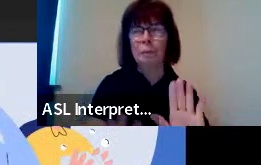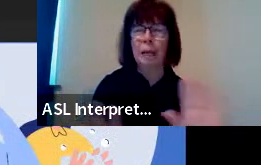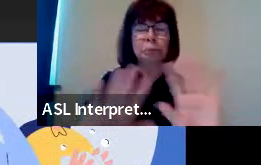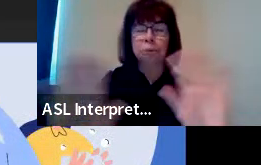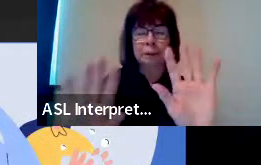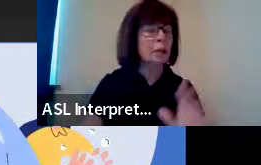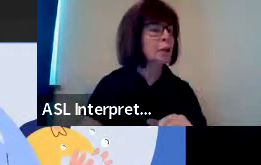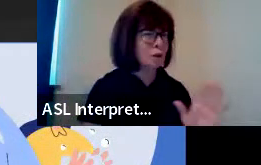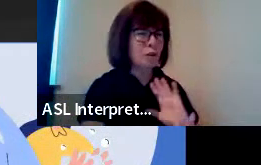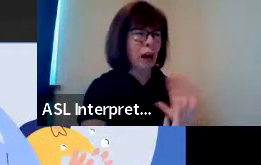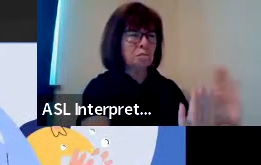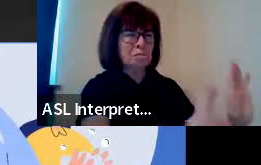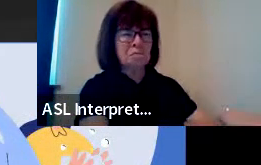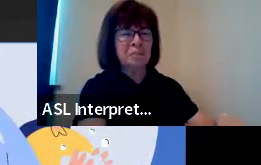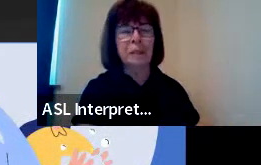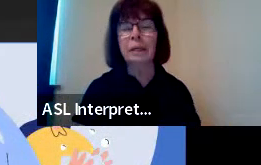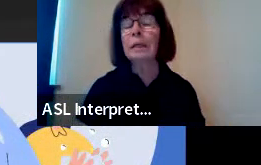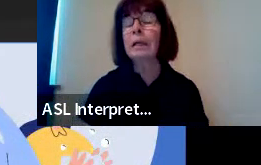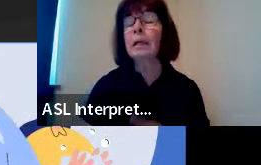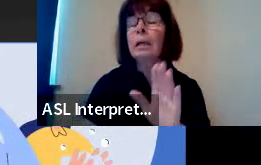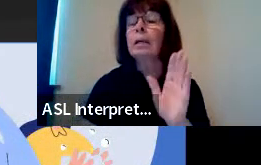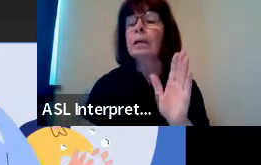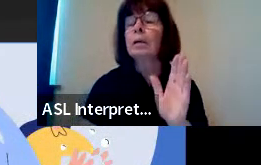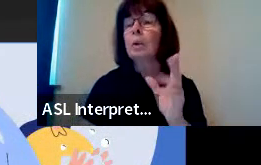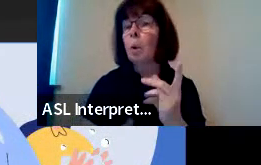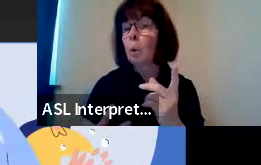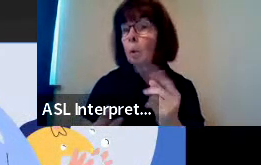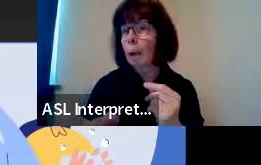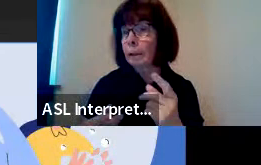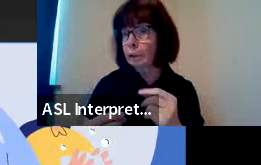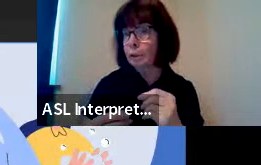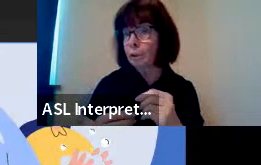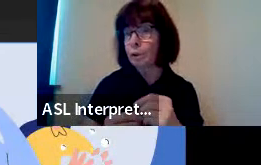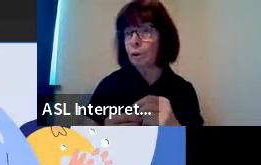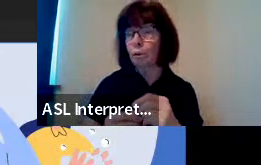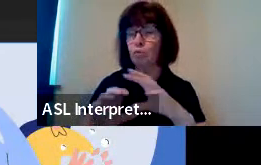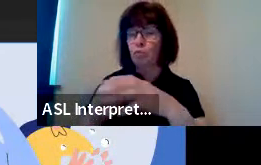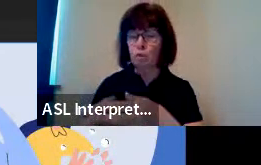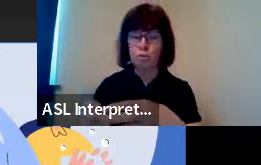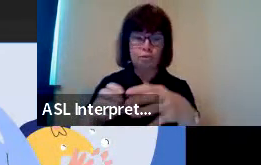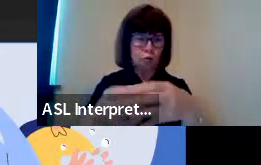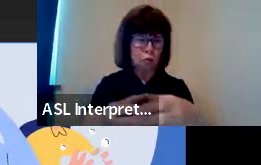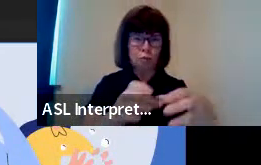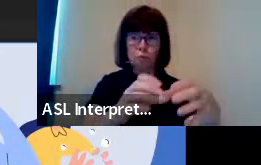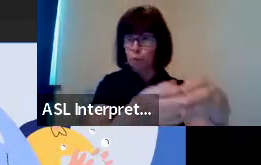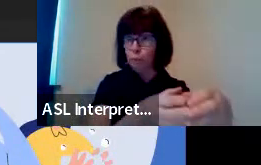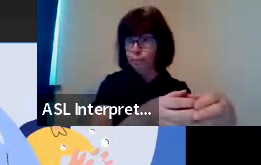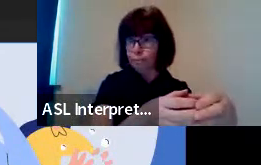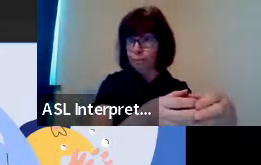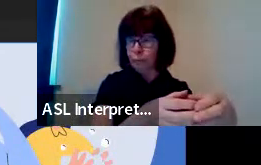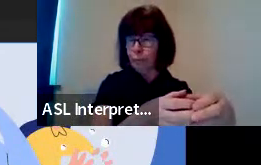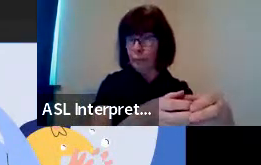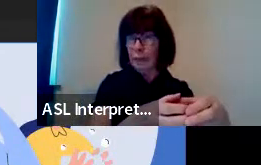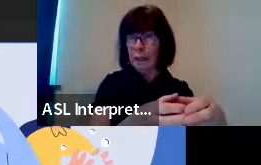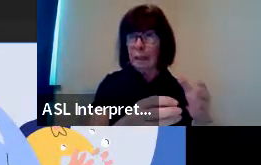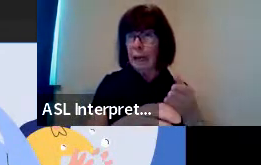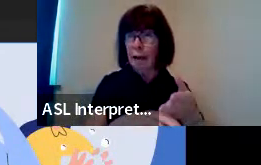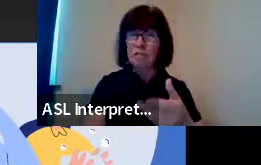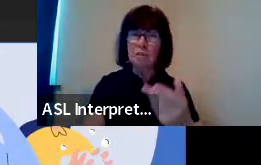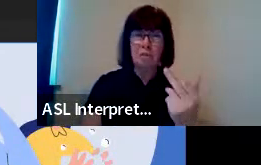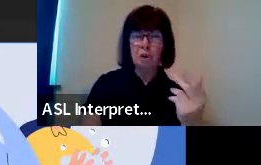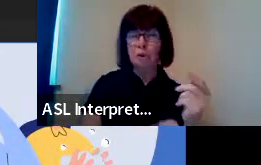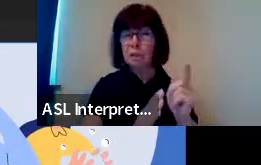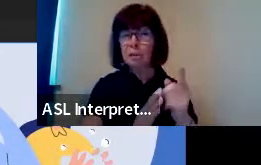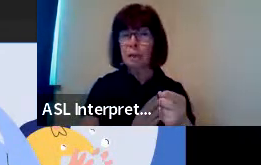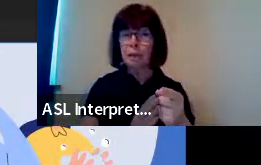all right. So what we're going to do is break you into your 3 different breakout groups. And after about 13 minutes,